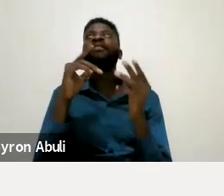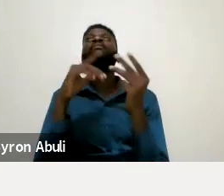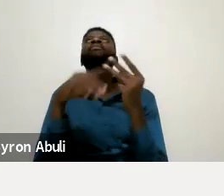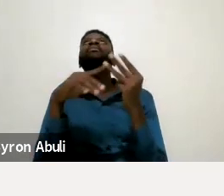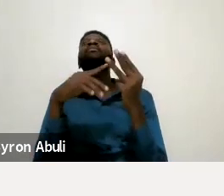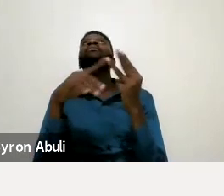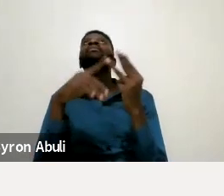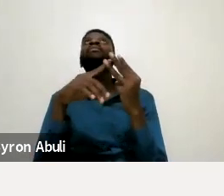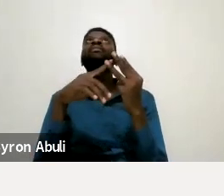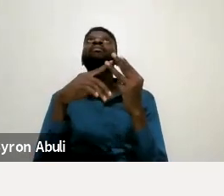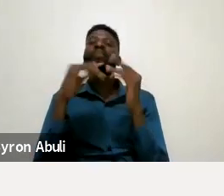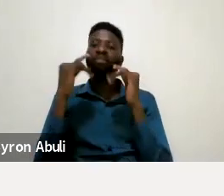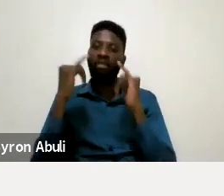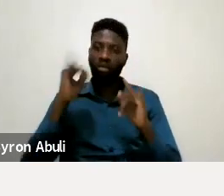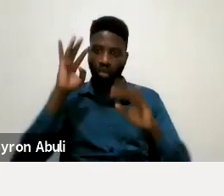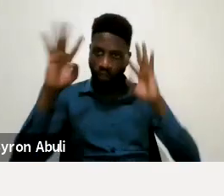Innovation.